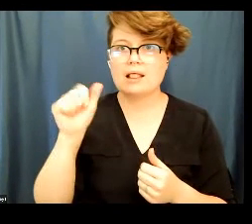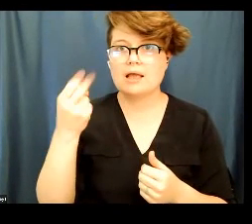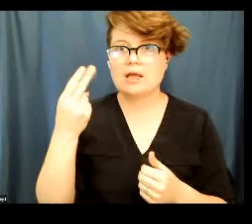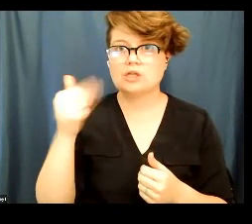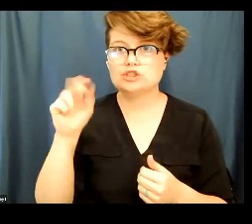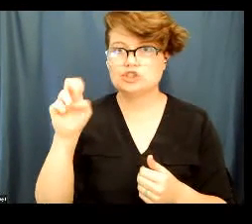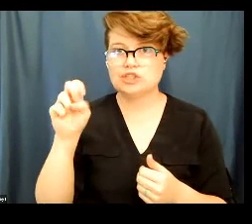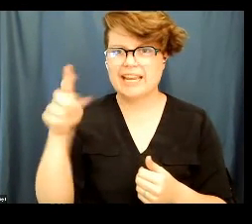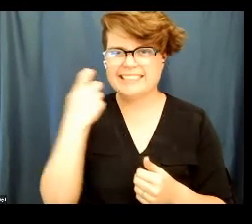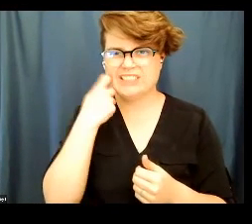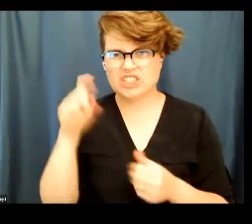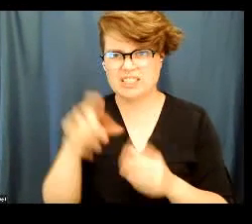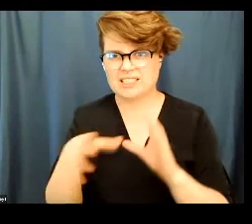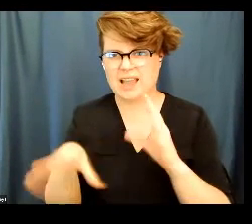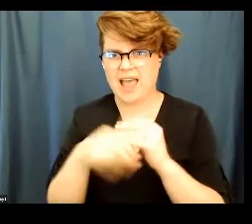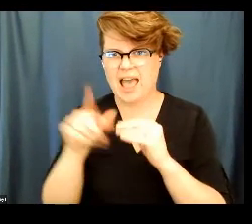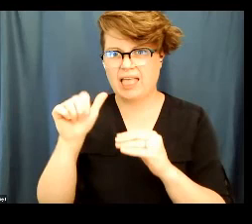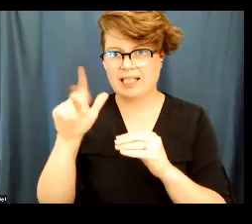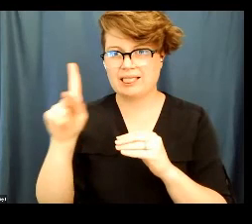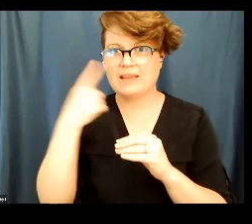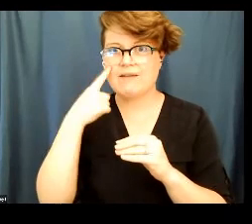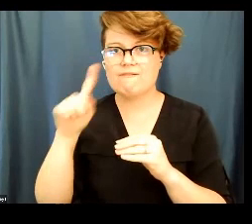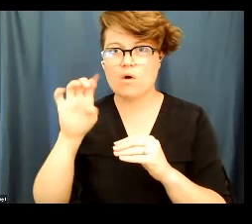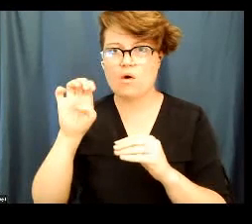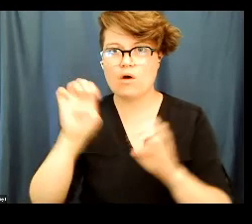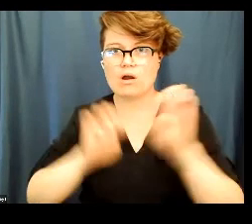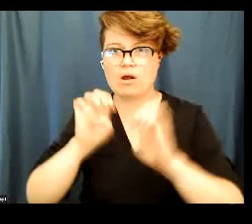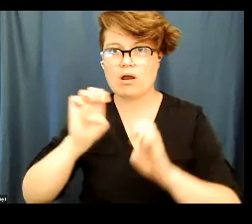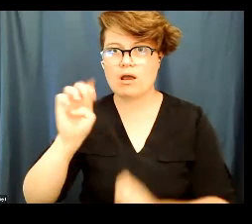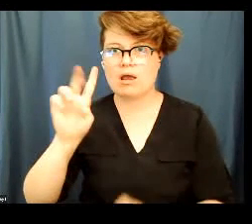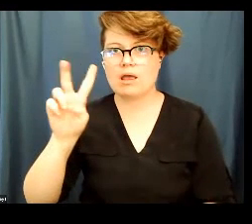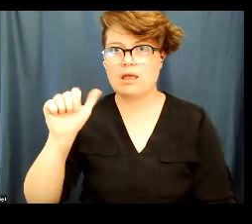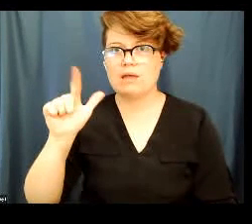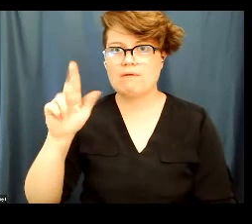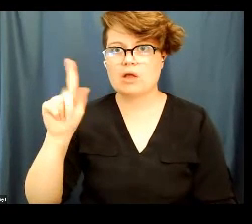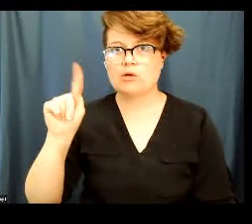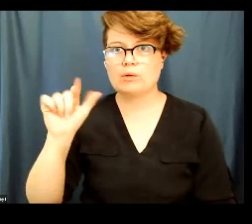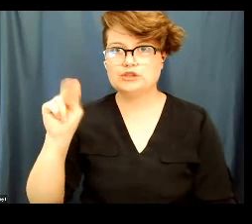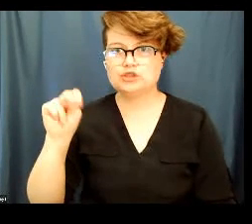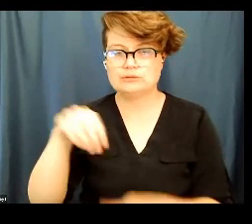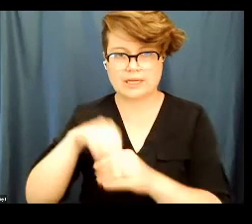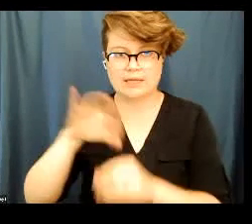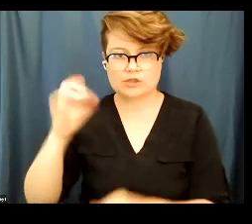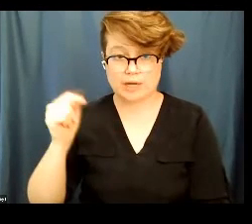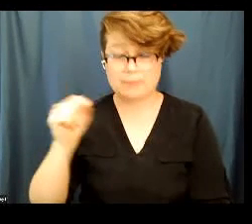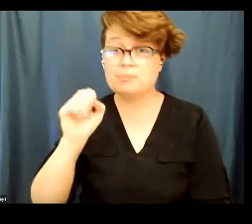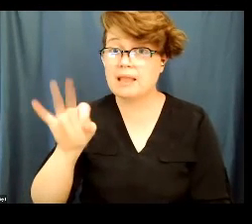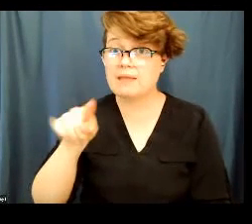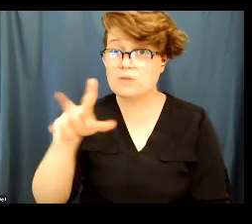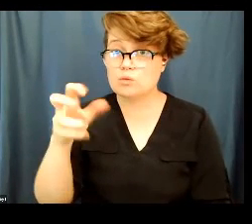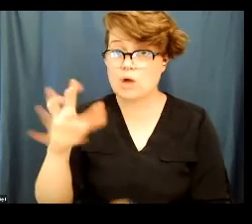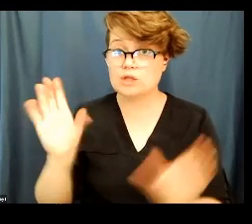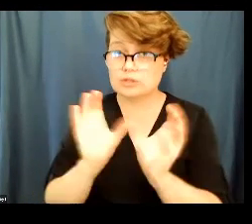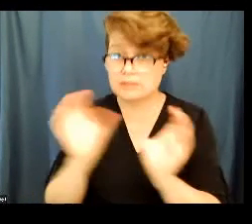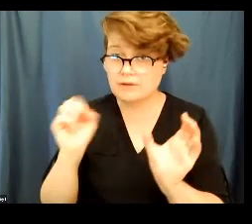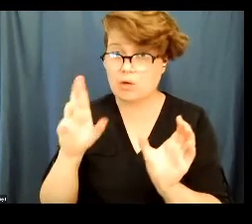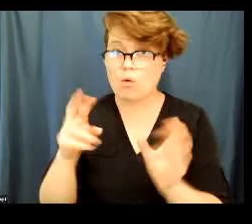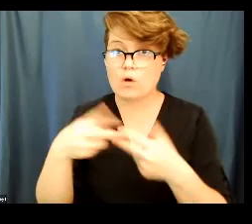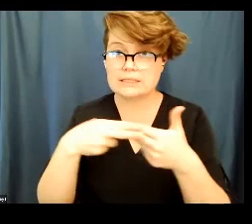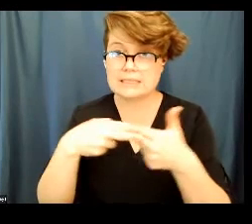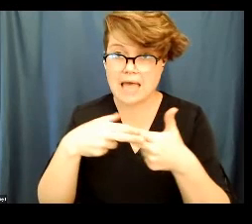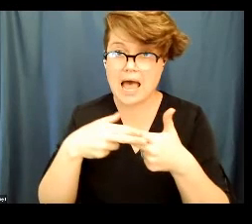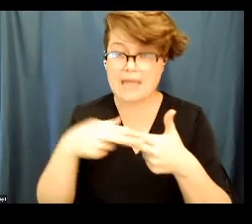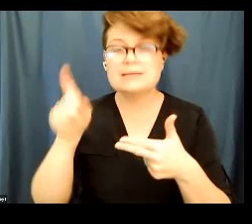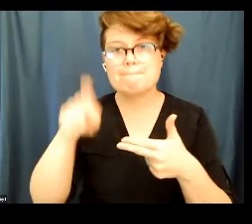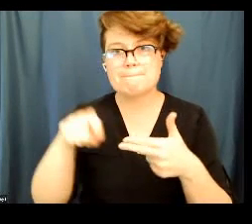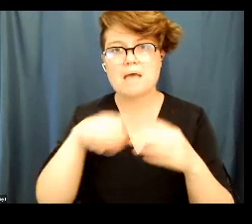the evaluation in the chat. So feel free to fill that out. And then if you do want a certificate or the slides, you will need to